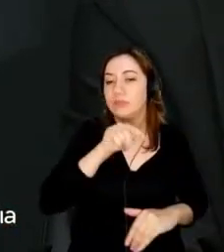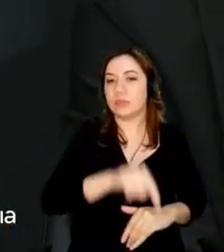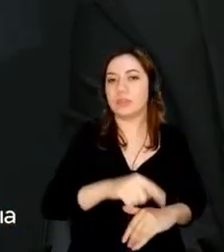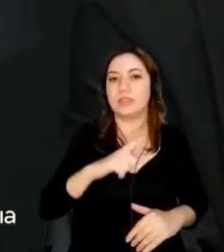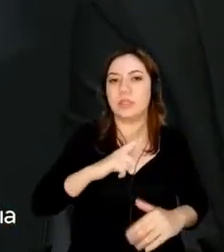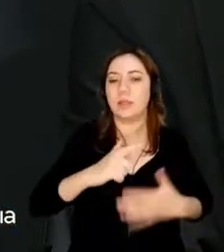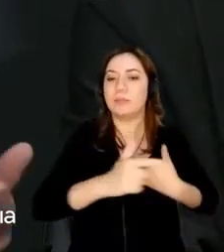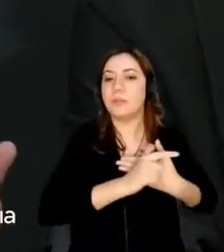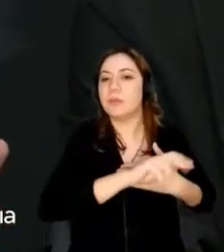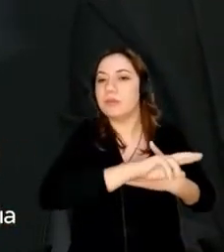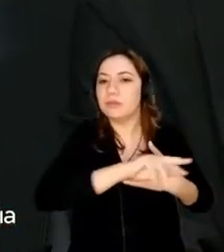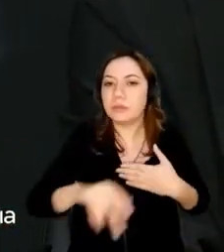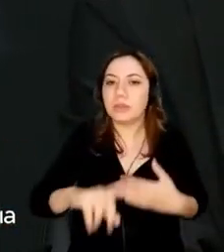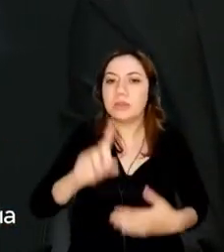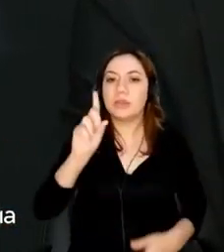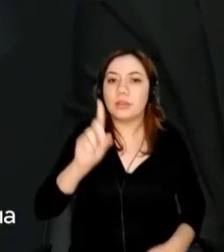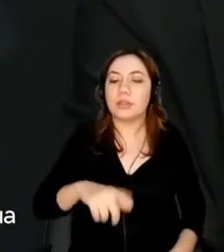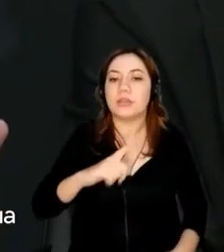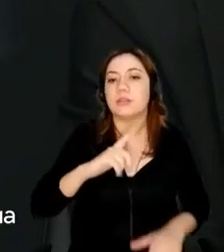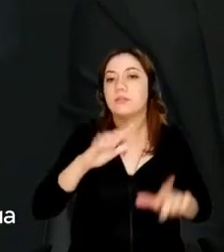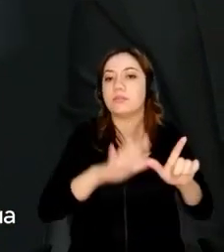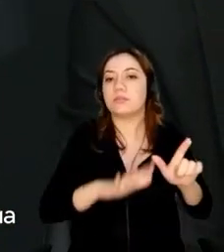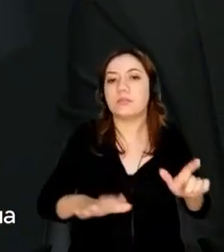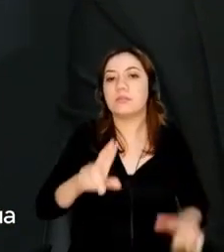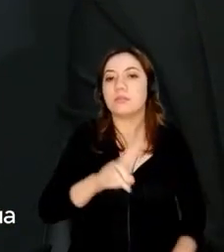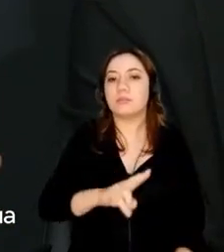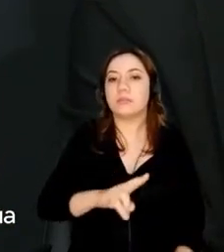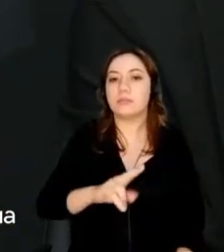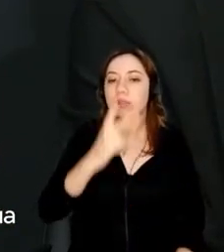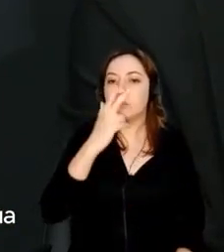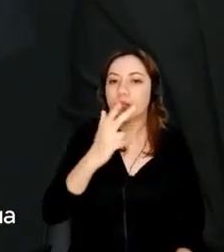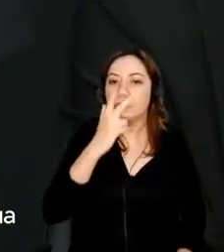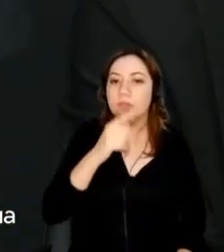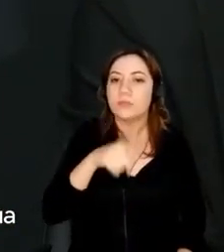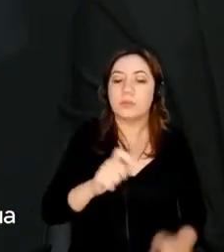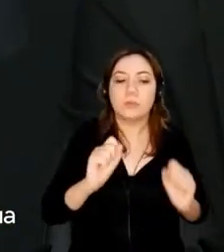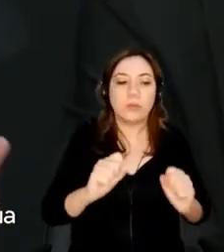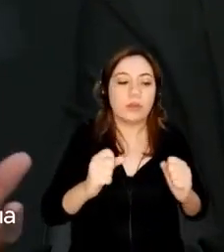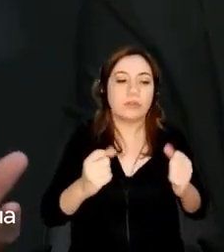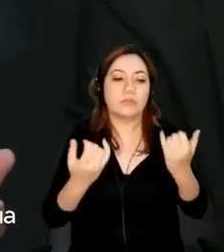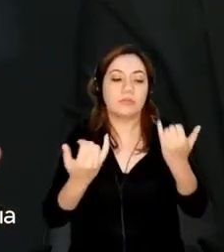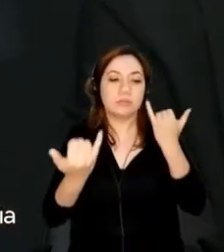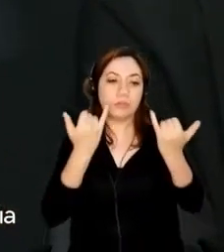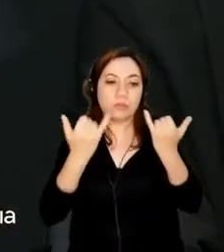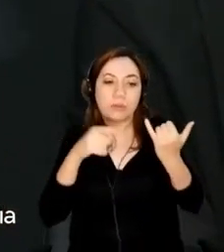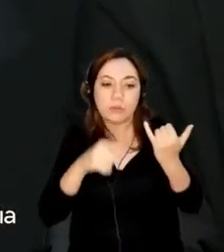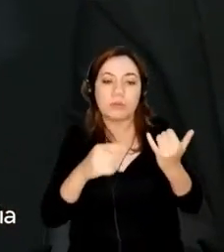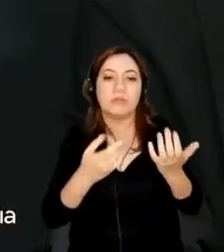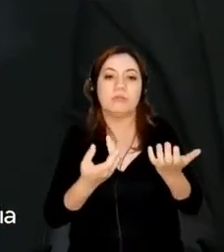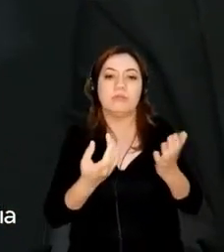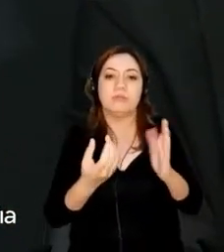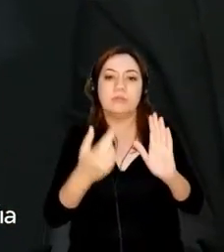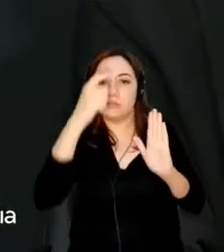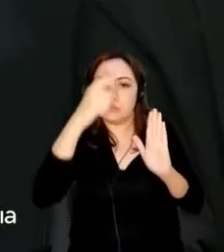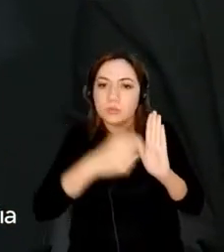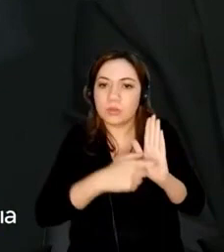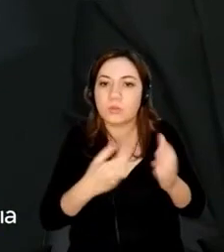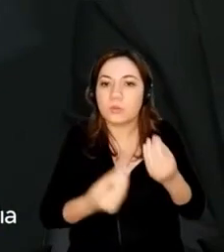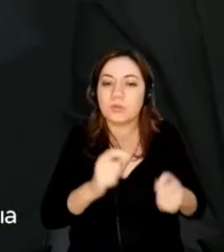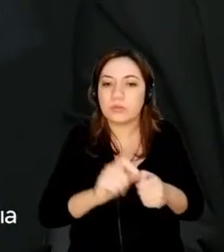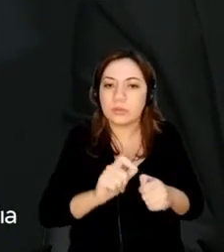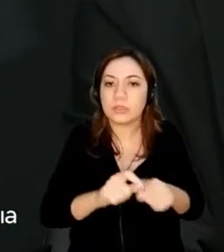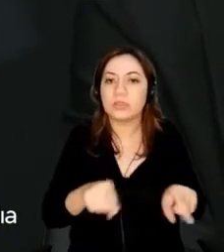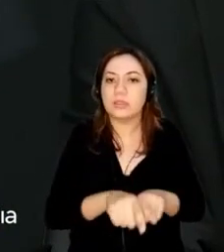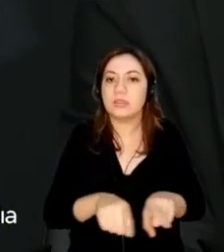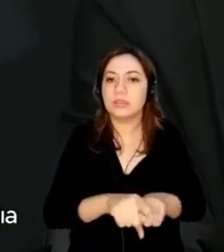Unlocked, where we can leverage AI based on what you input in and what your current role is to figure out what you maybe want to do next at MasterCard. We have a lot of folks that kind of